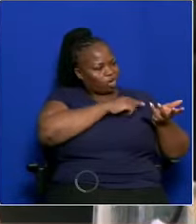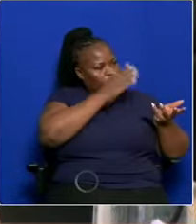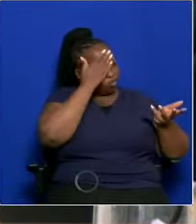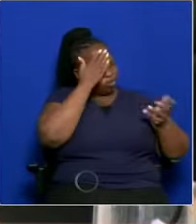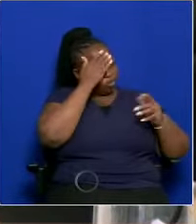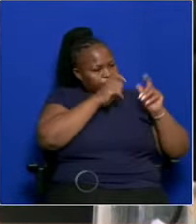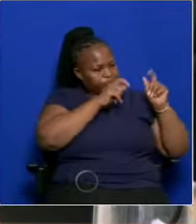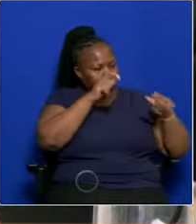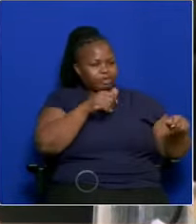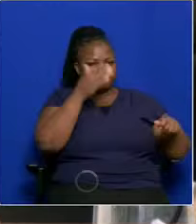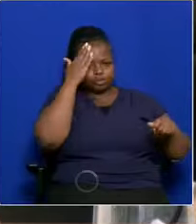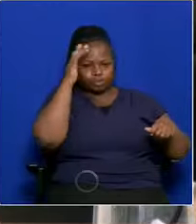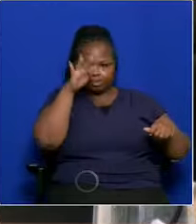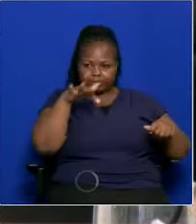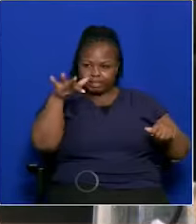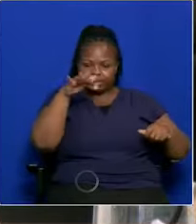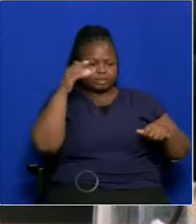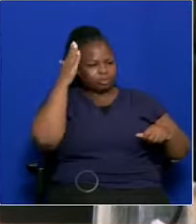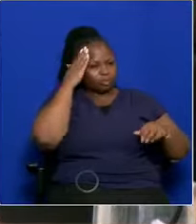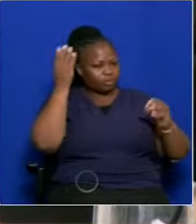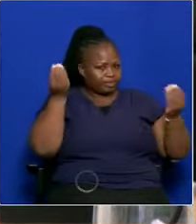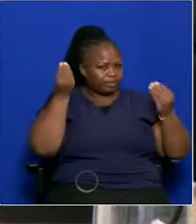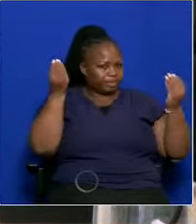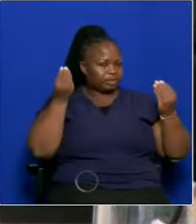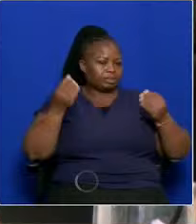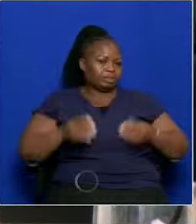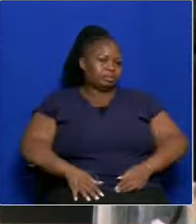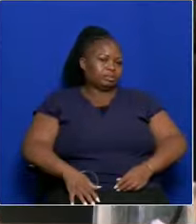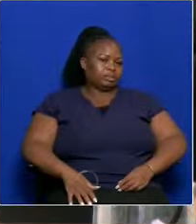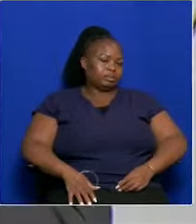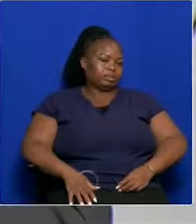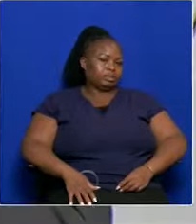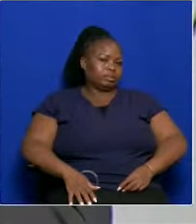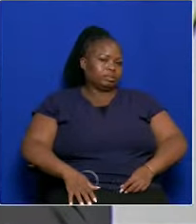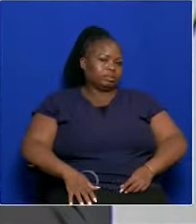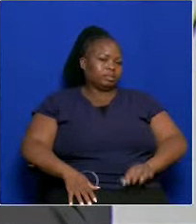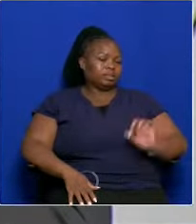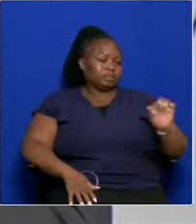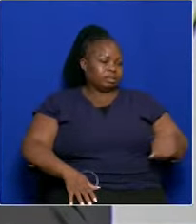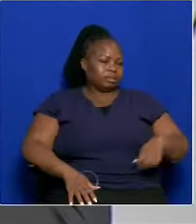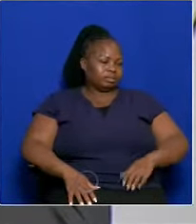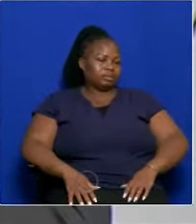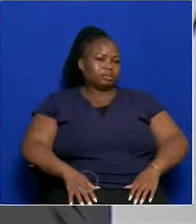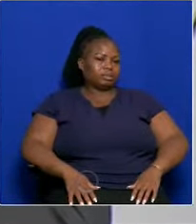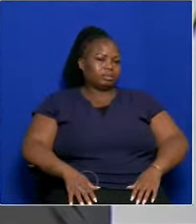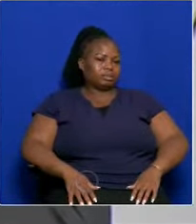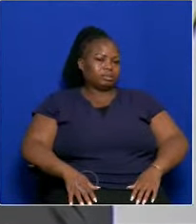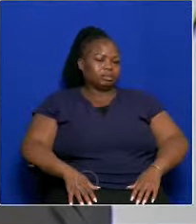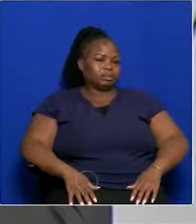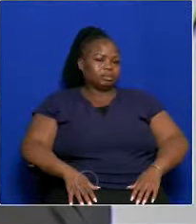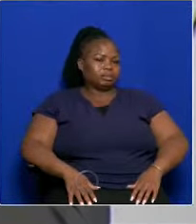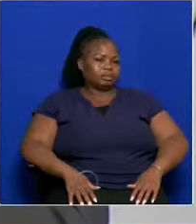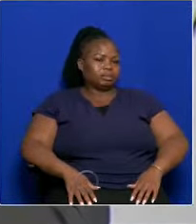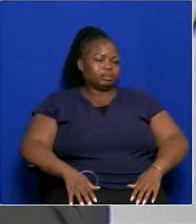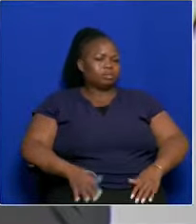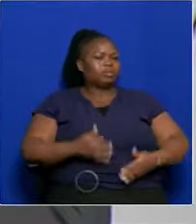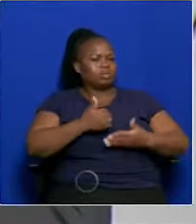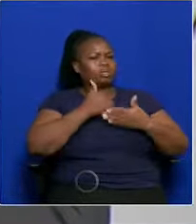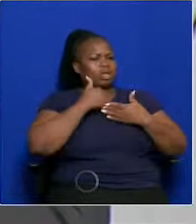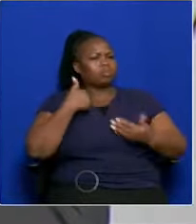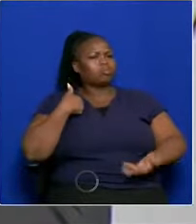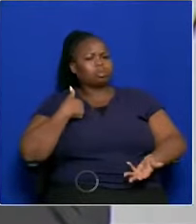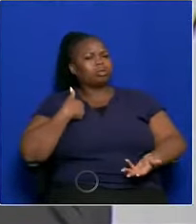he knows events, all of that. Yes, and it was going to be of assistance of me to